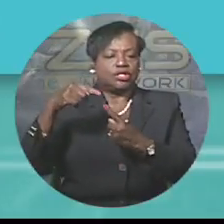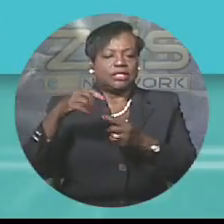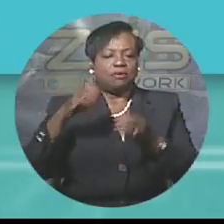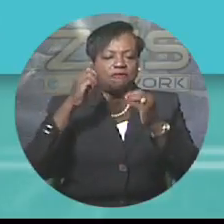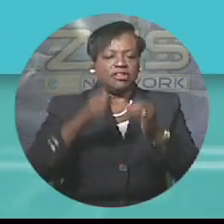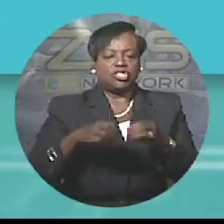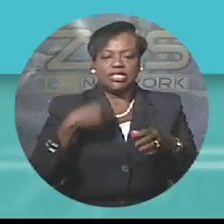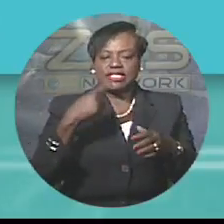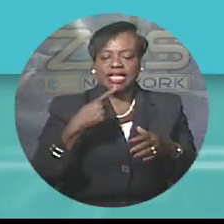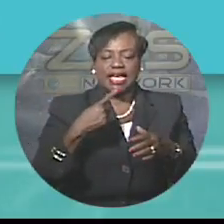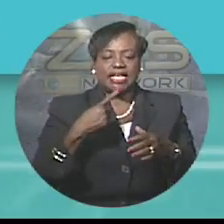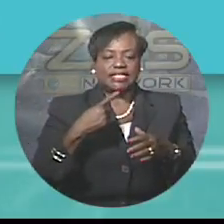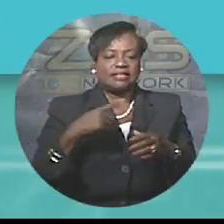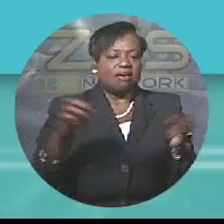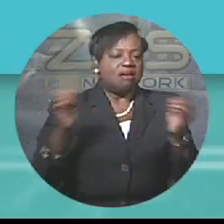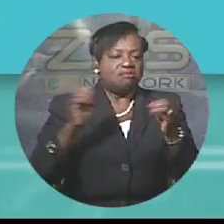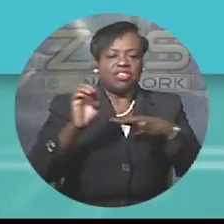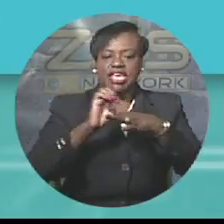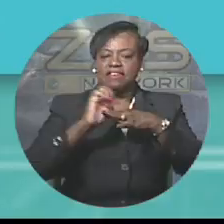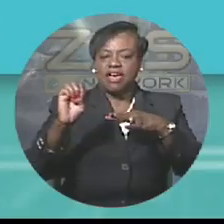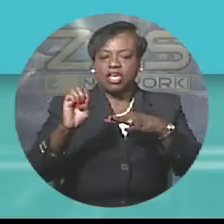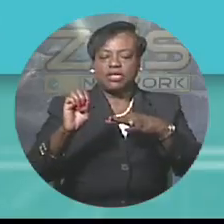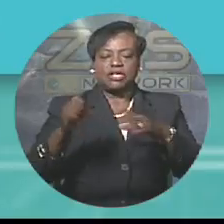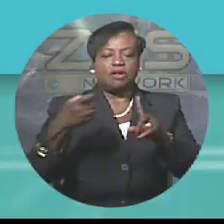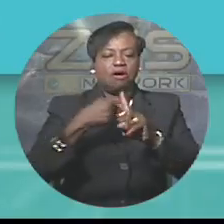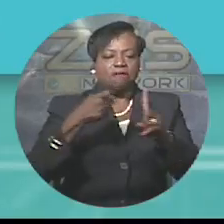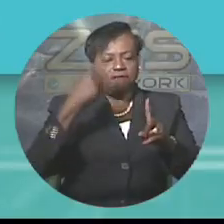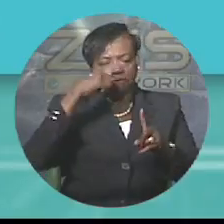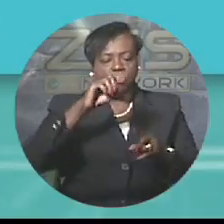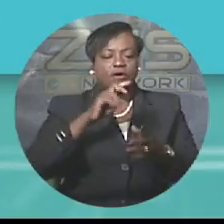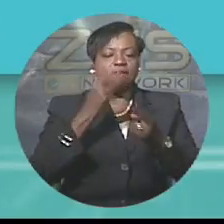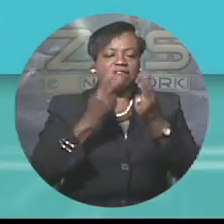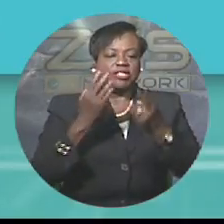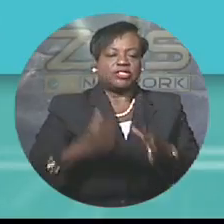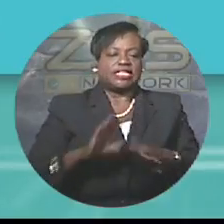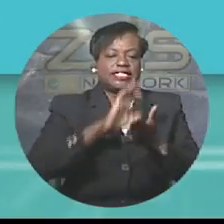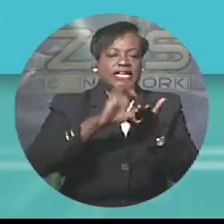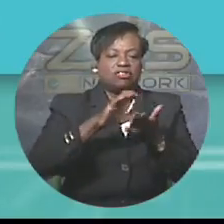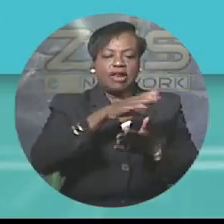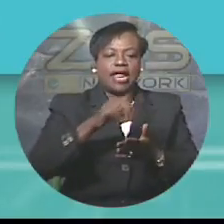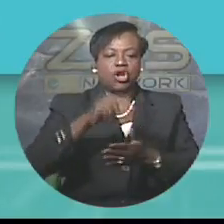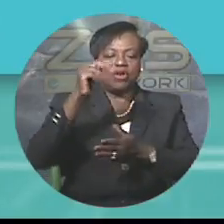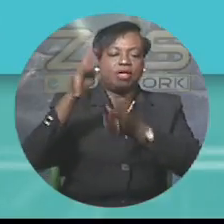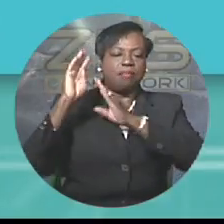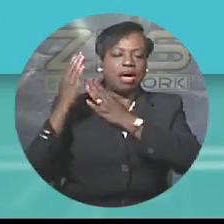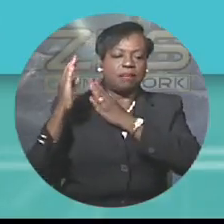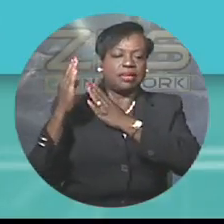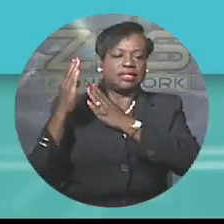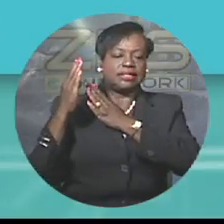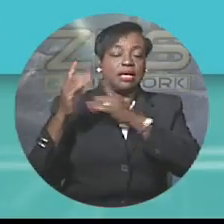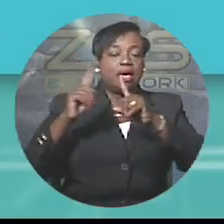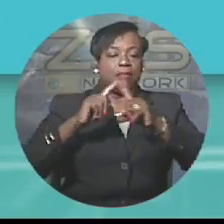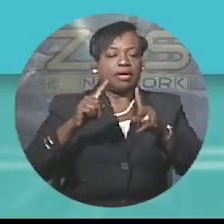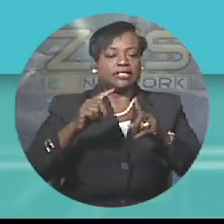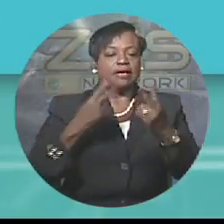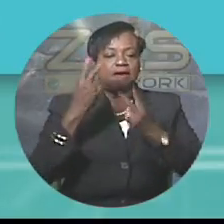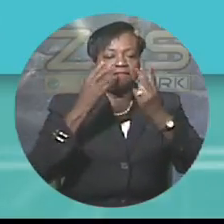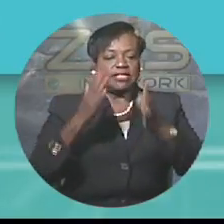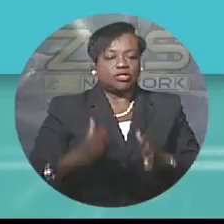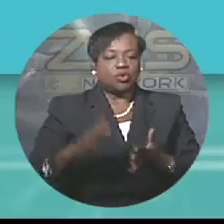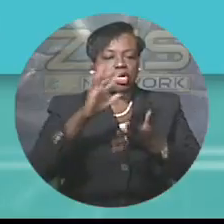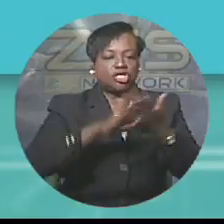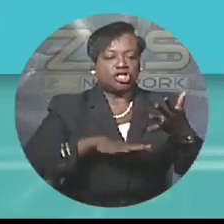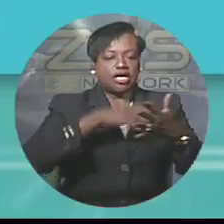state that there are currently no evacuation orders for visitors in the central and northern Bahamas. However, visitors who are scheduled to travel to the Bahamas